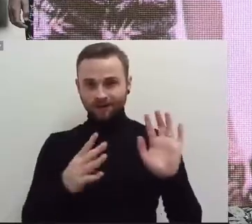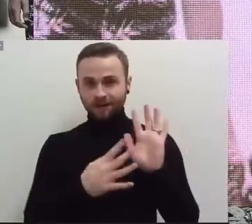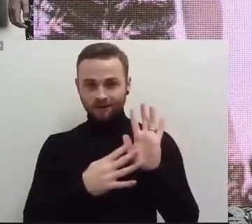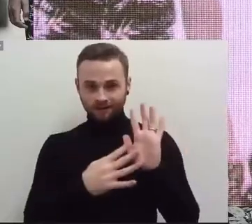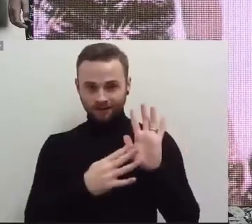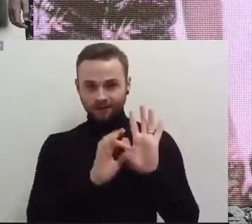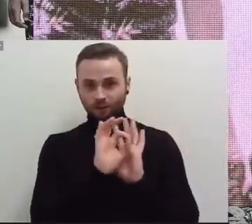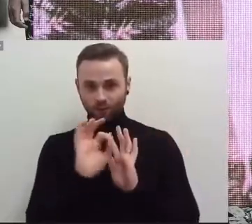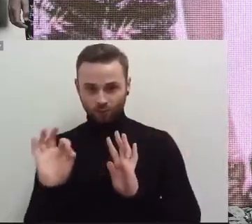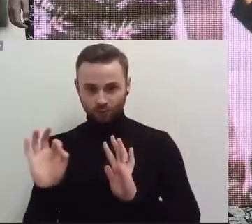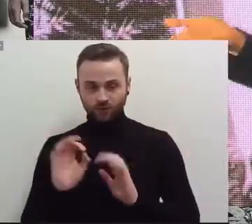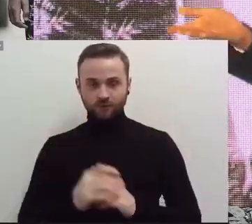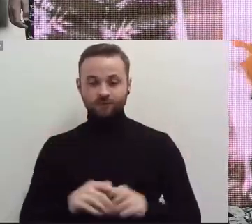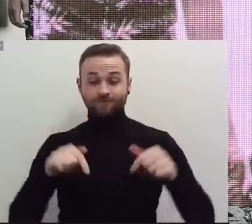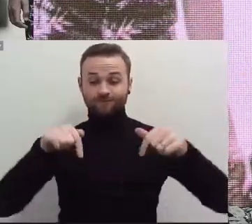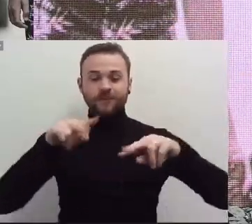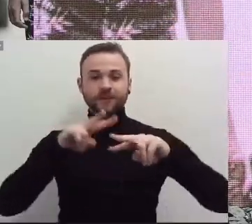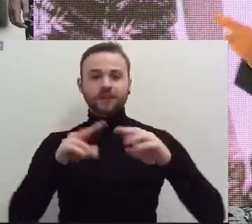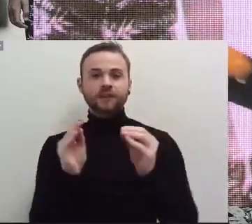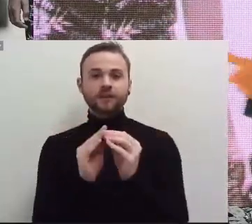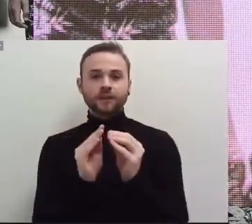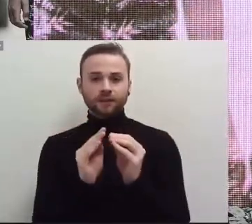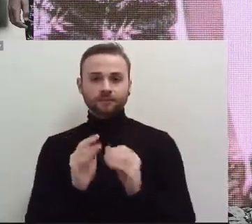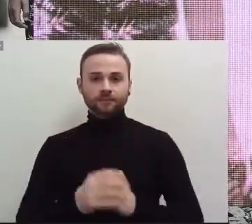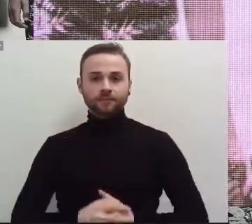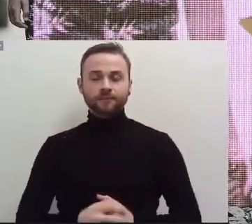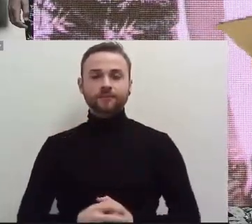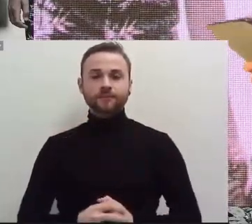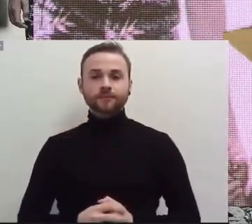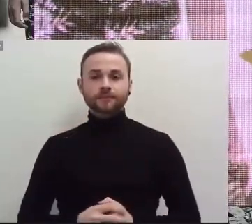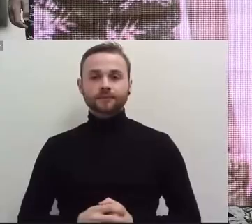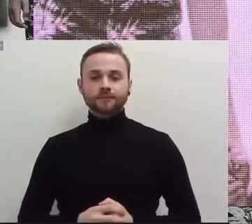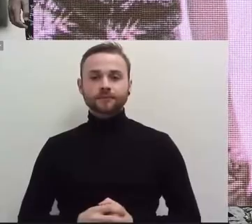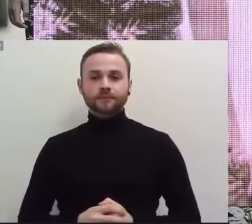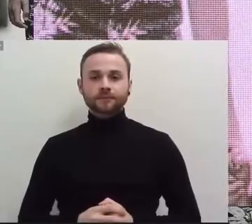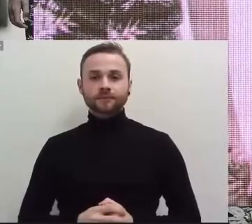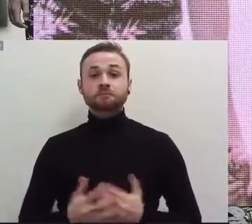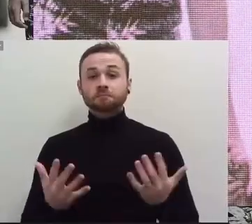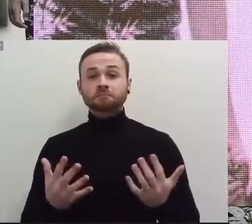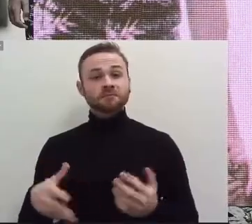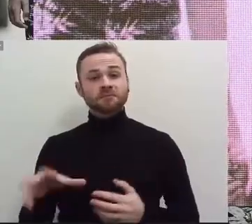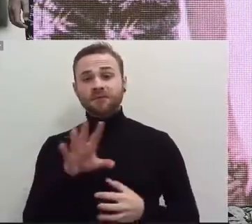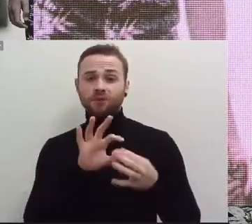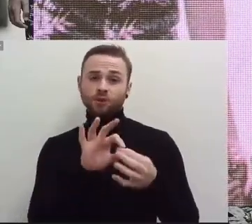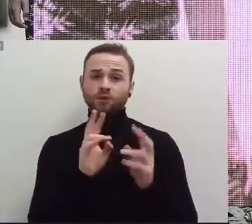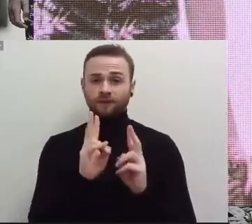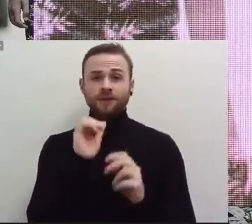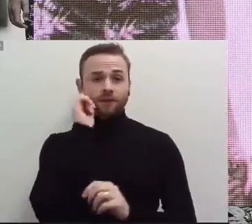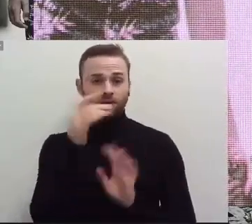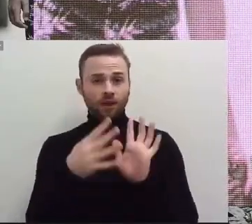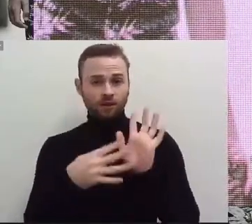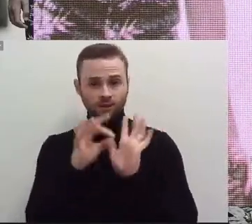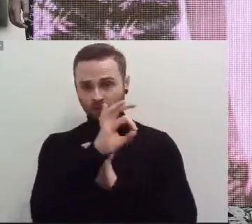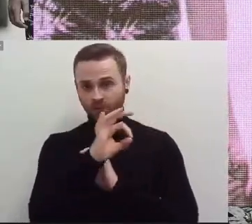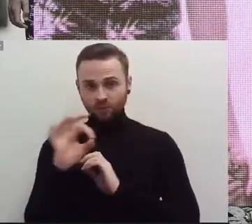online. So do check the same link and stay tuned, and see you all tomorrow. And to all of the participants